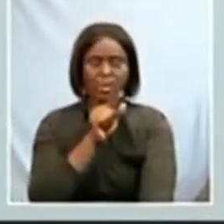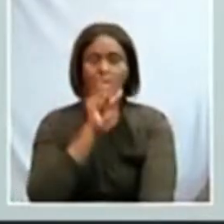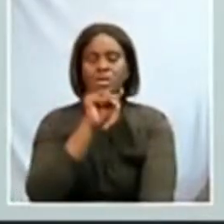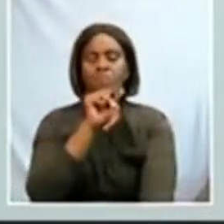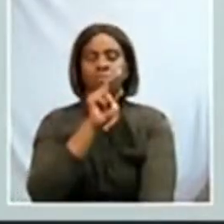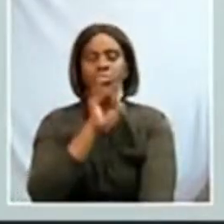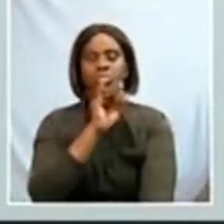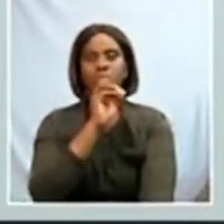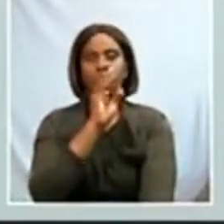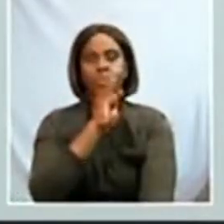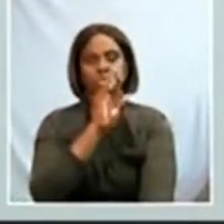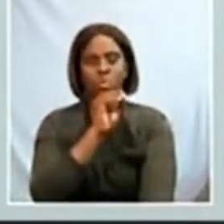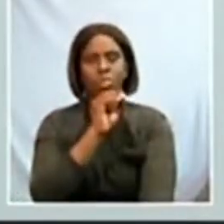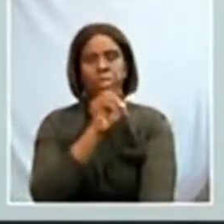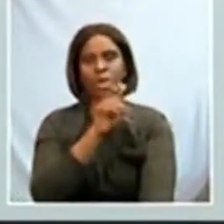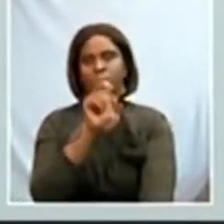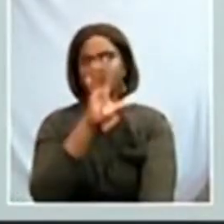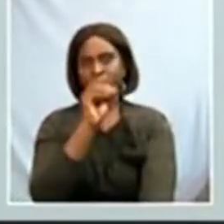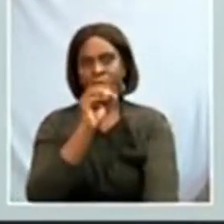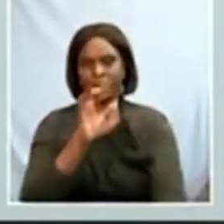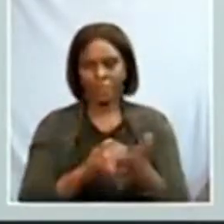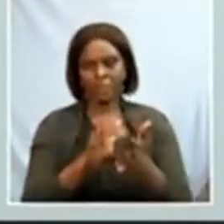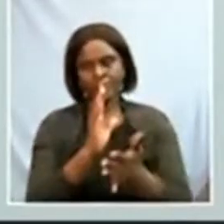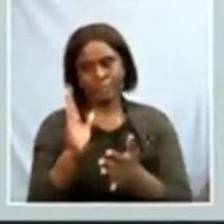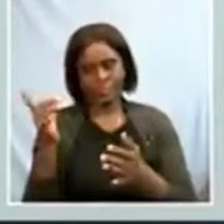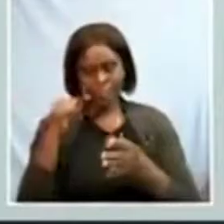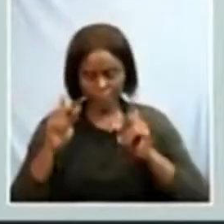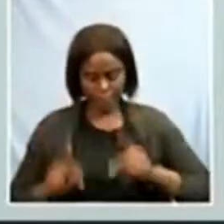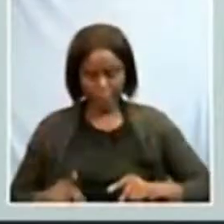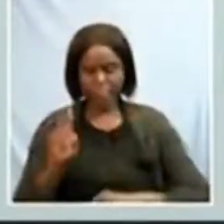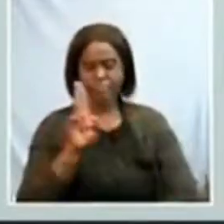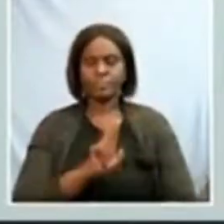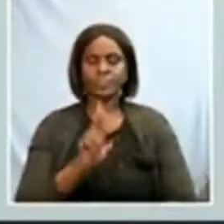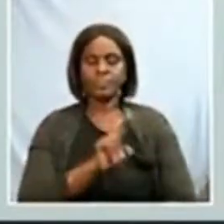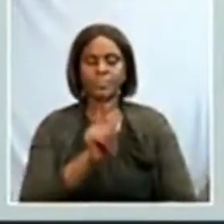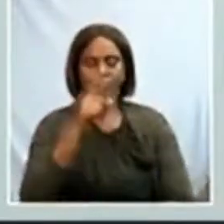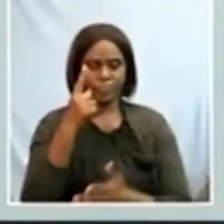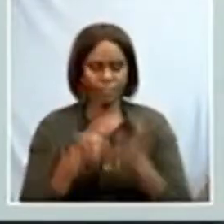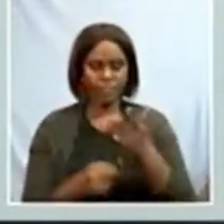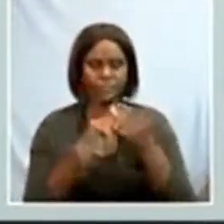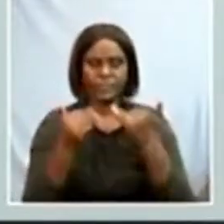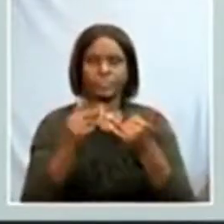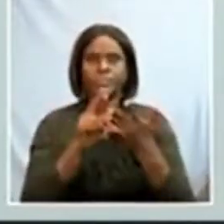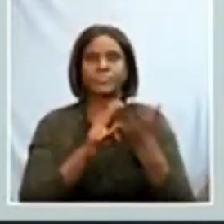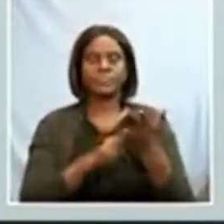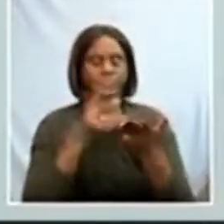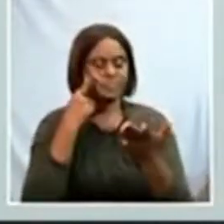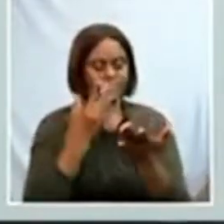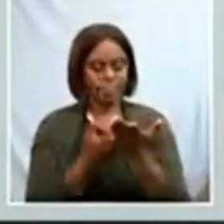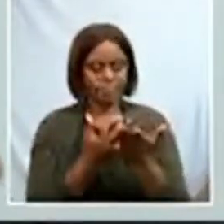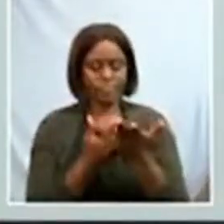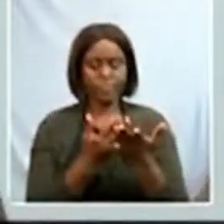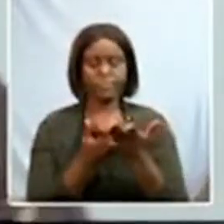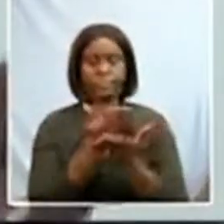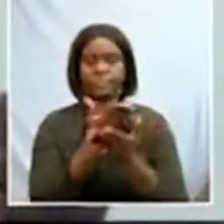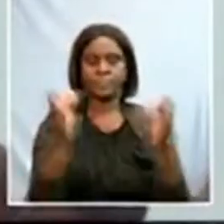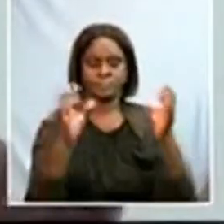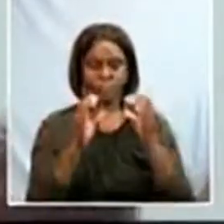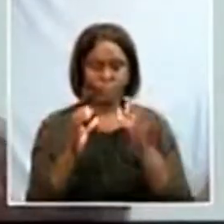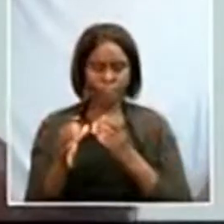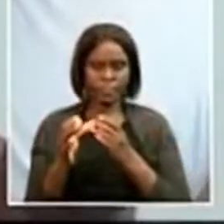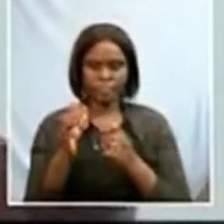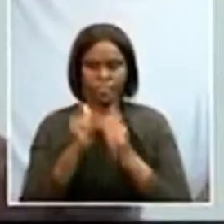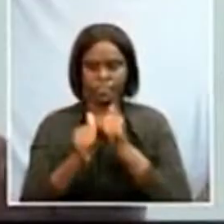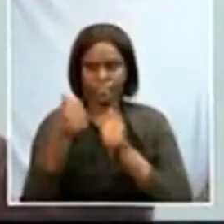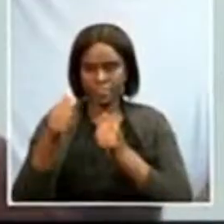Ward, 150,000, diverted for personal use. What is the current status of these clubs